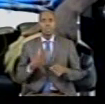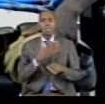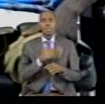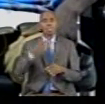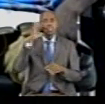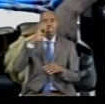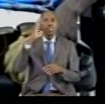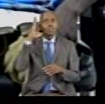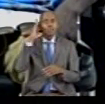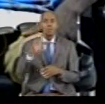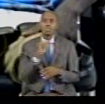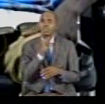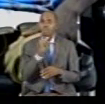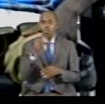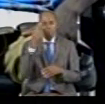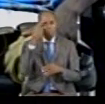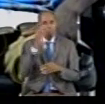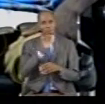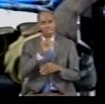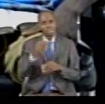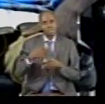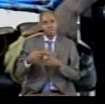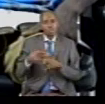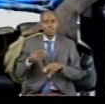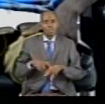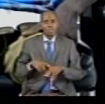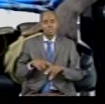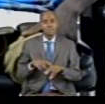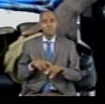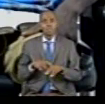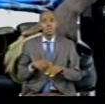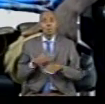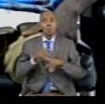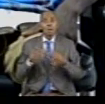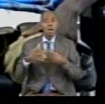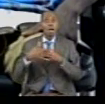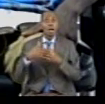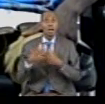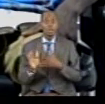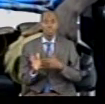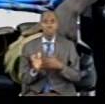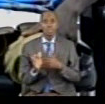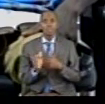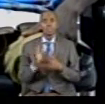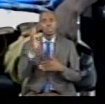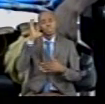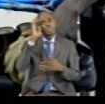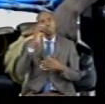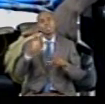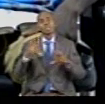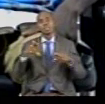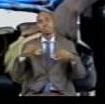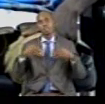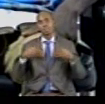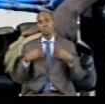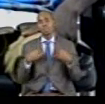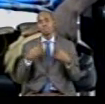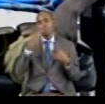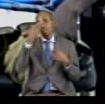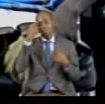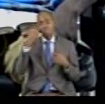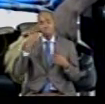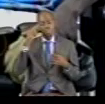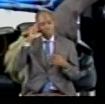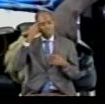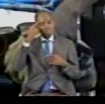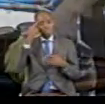a while, for a time, for a season, but afterward, he said within himself, though I fear